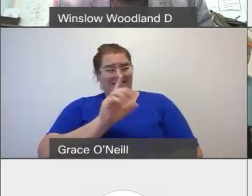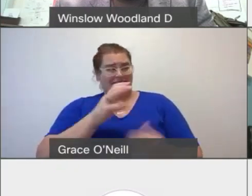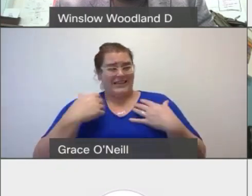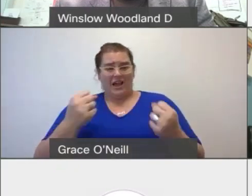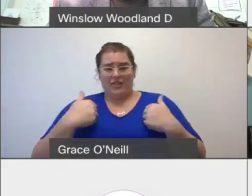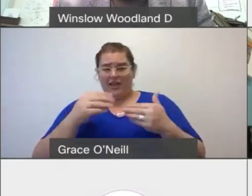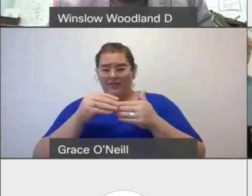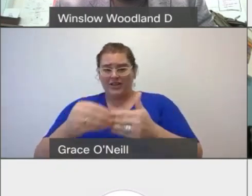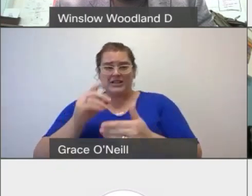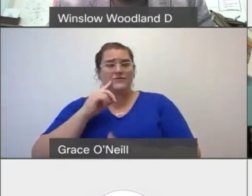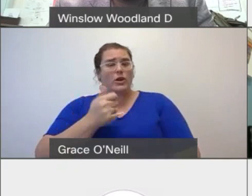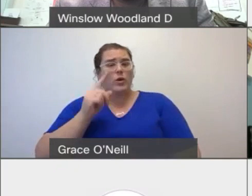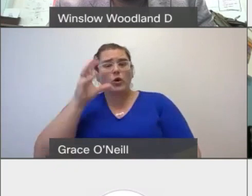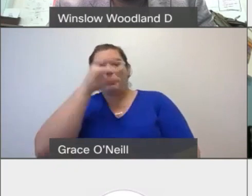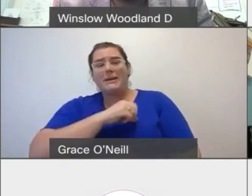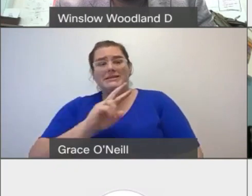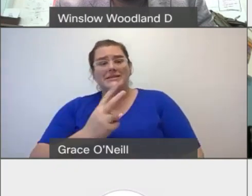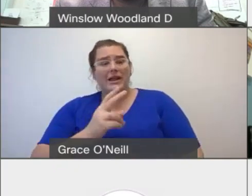Health?